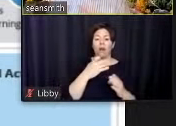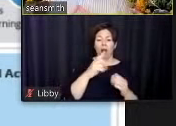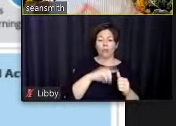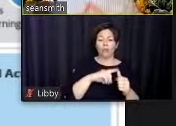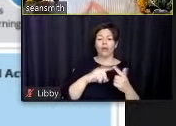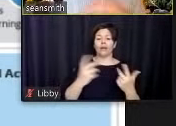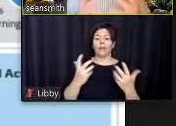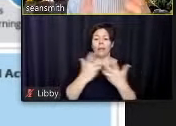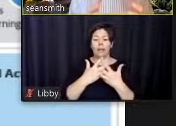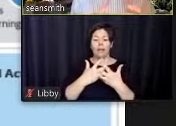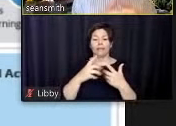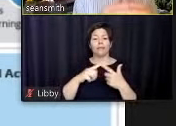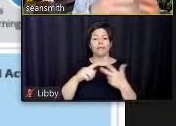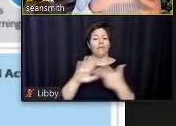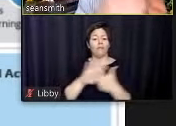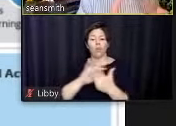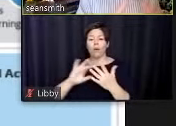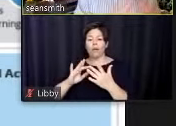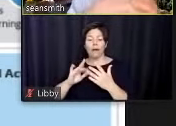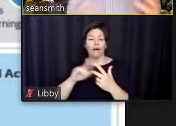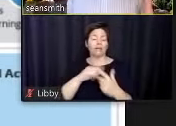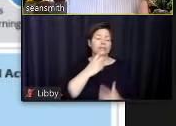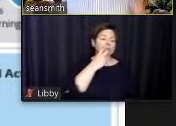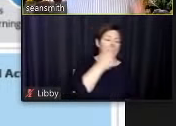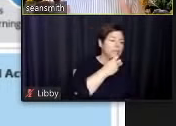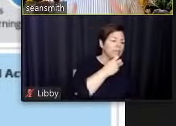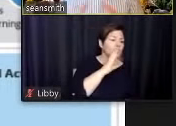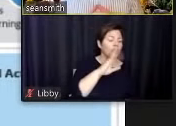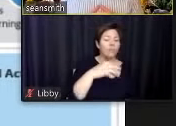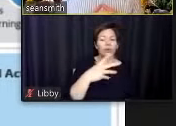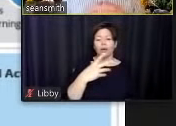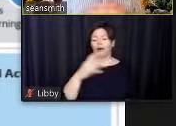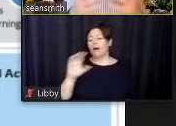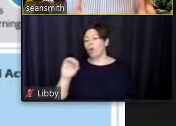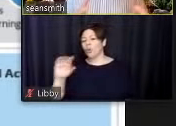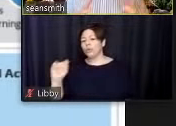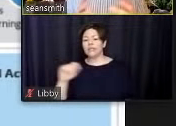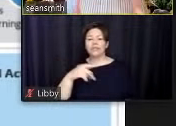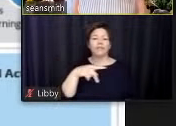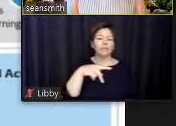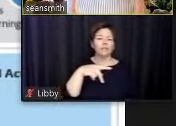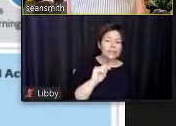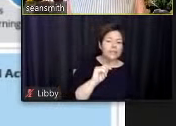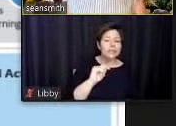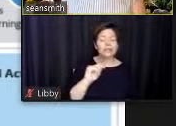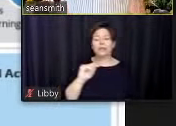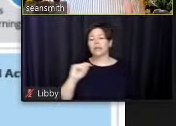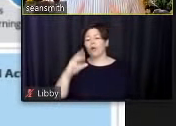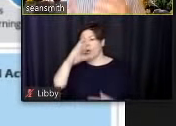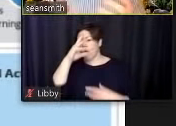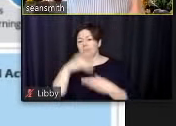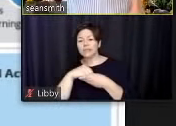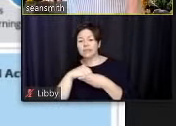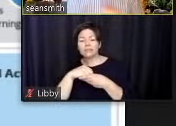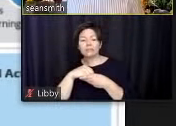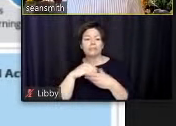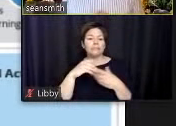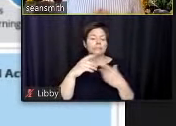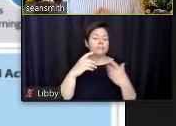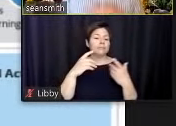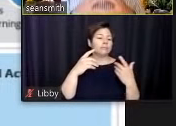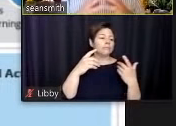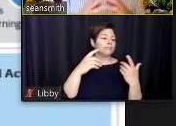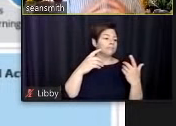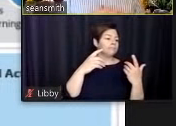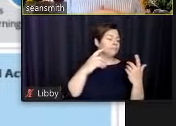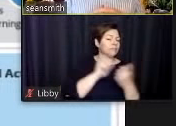online, everything from speech to occupational to physical therapy to autism specific for individuals like autism.